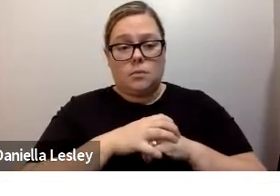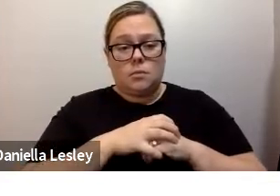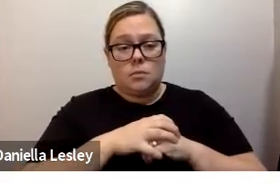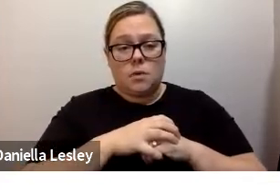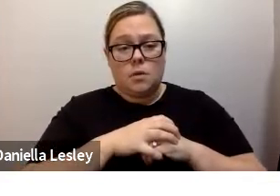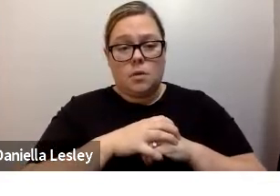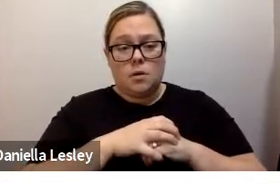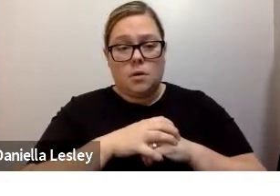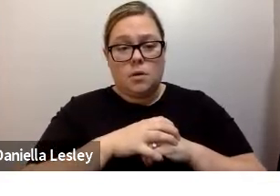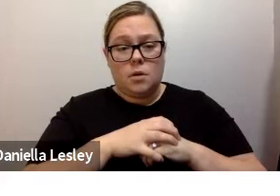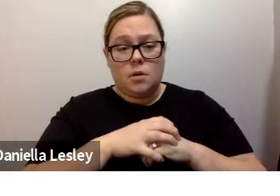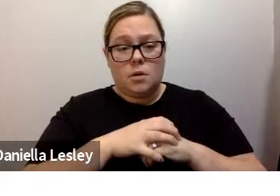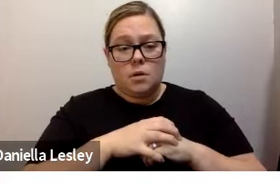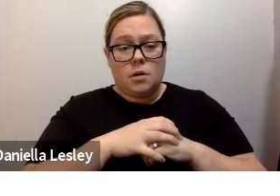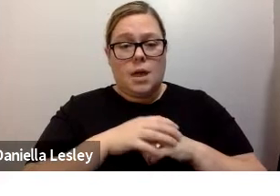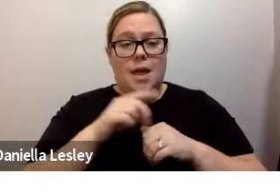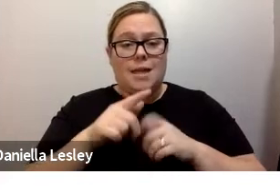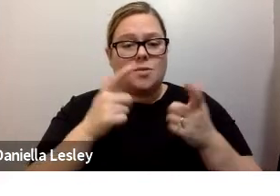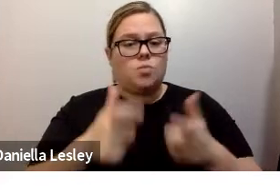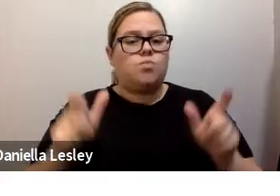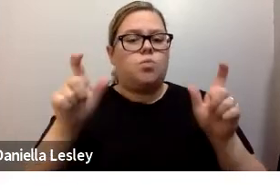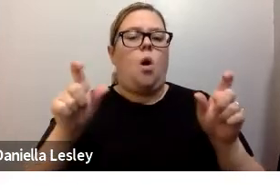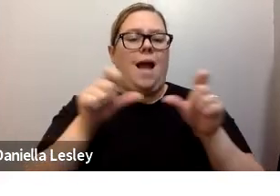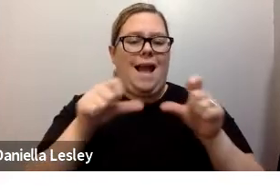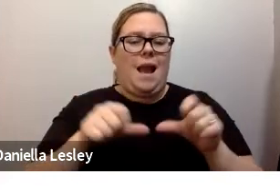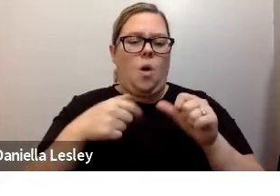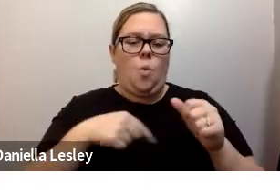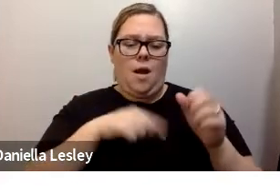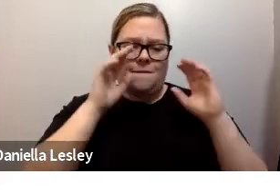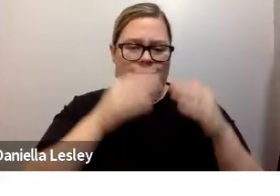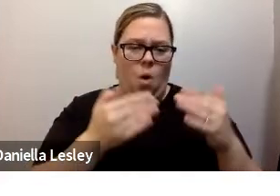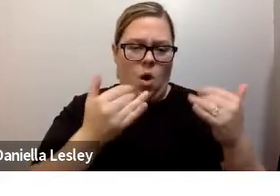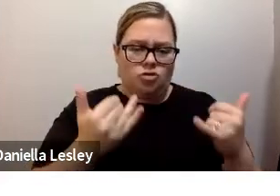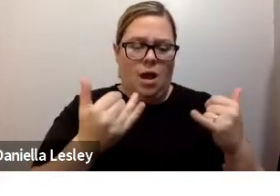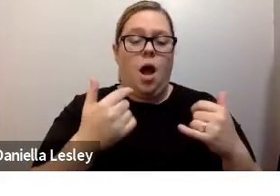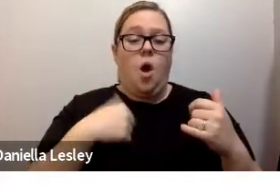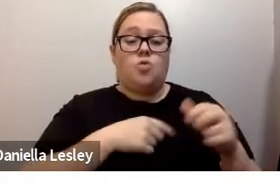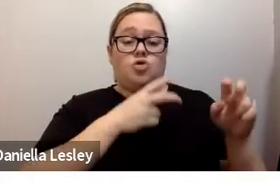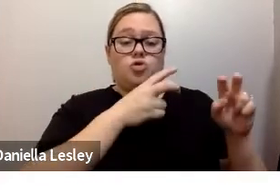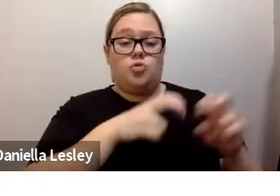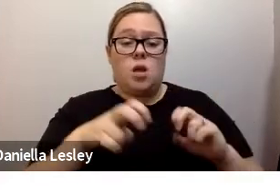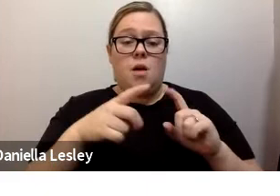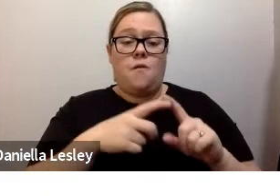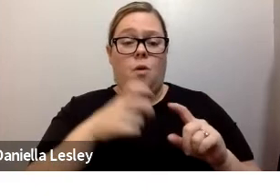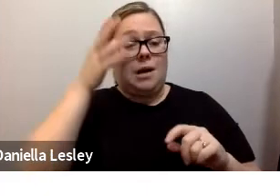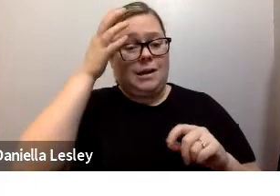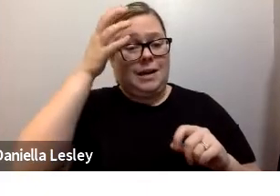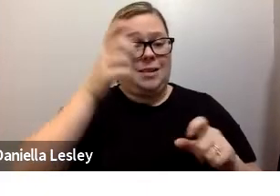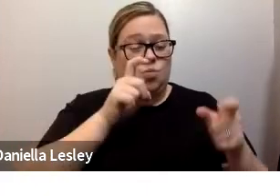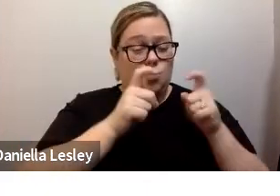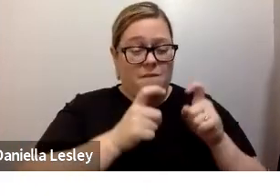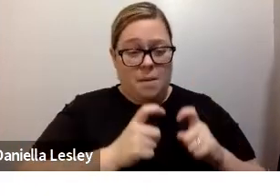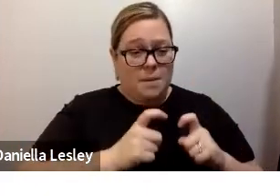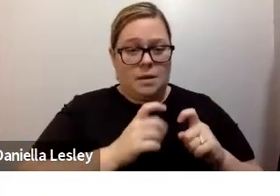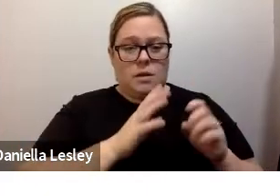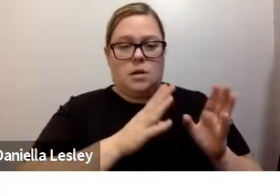And this is the broad area that we've been focusing on most recently, where we're transitioning from concept refinement into